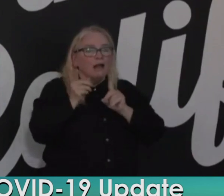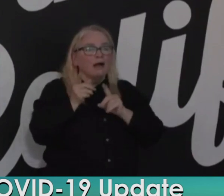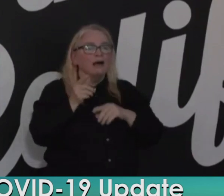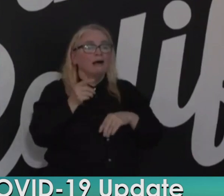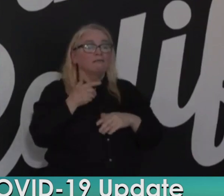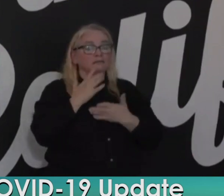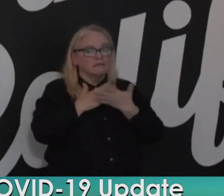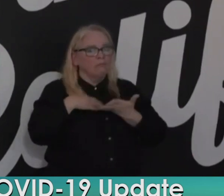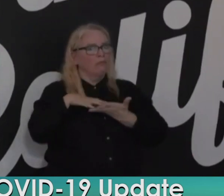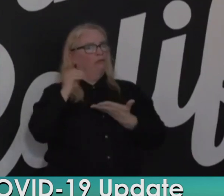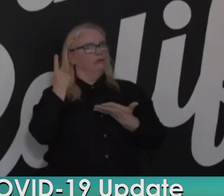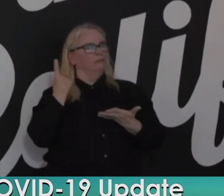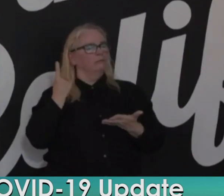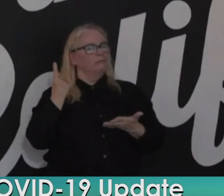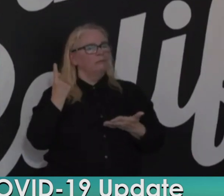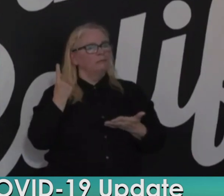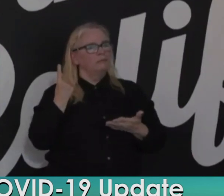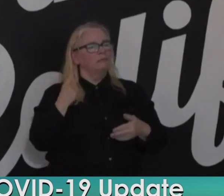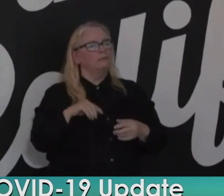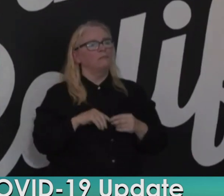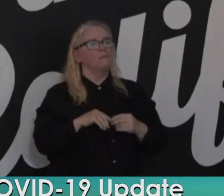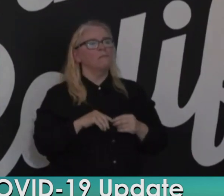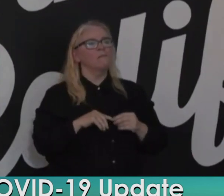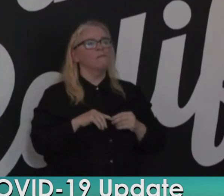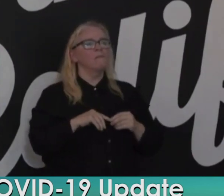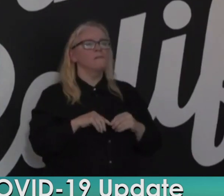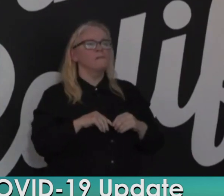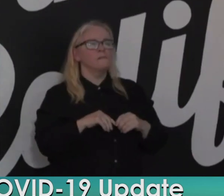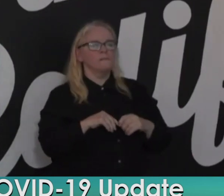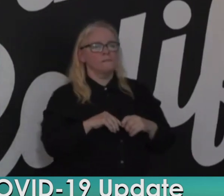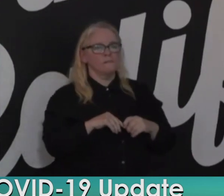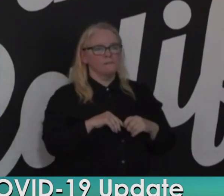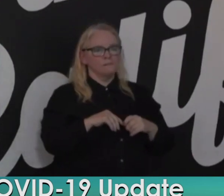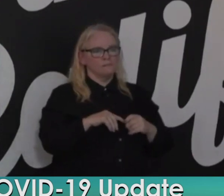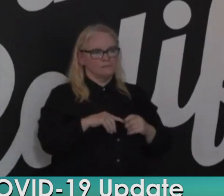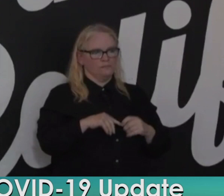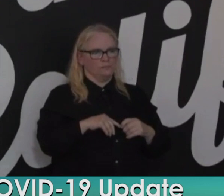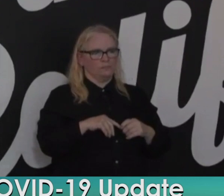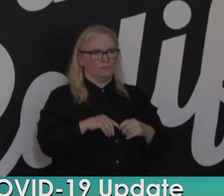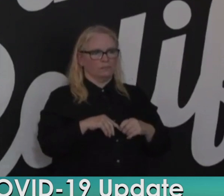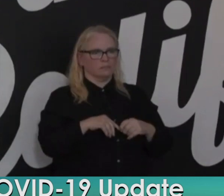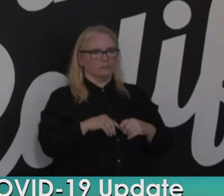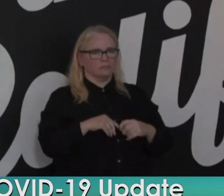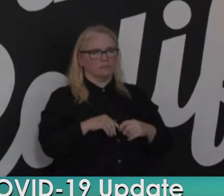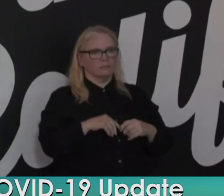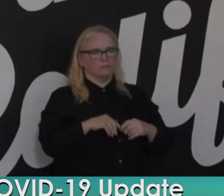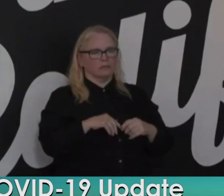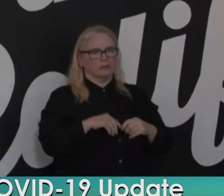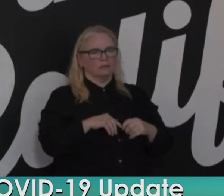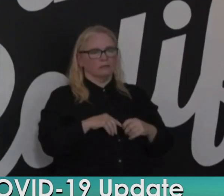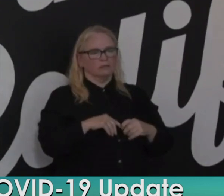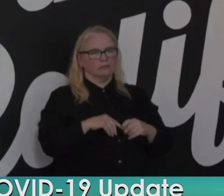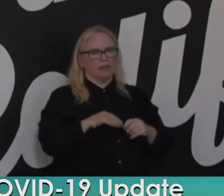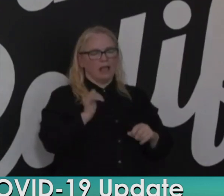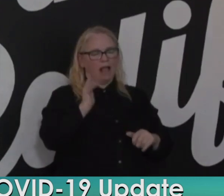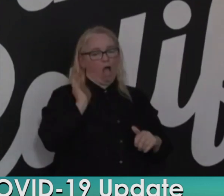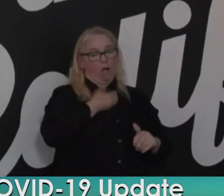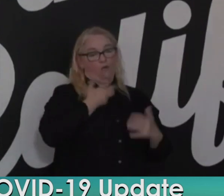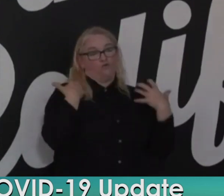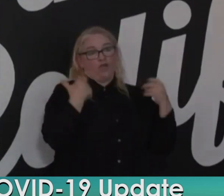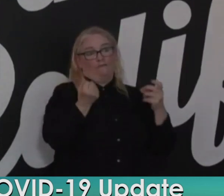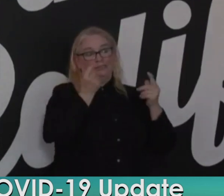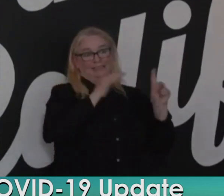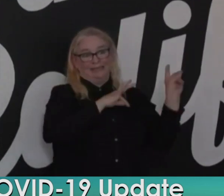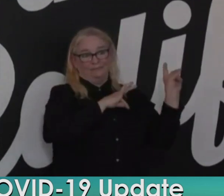We're getting all the benefit of our recovery task force and the information they're providing us, and then the best practices